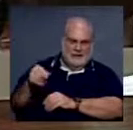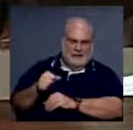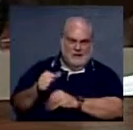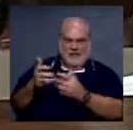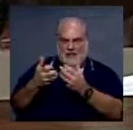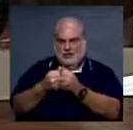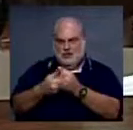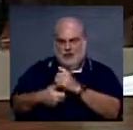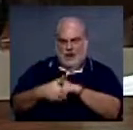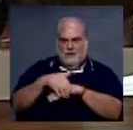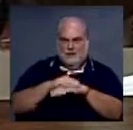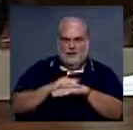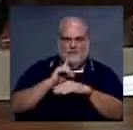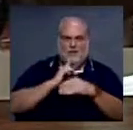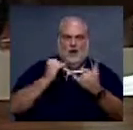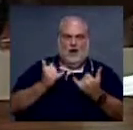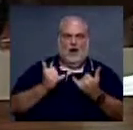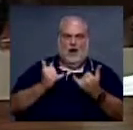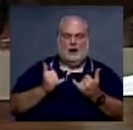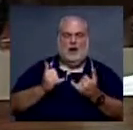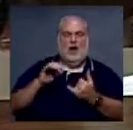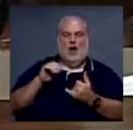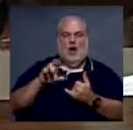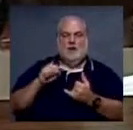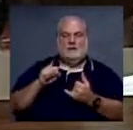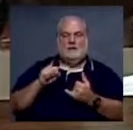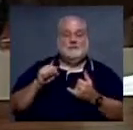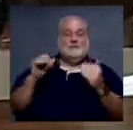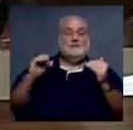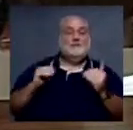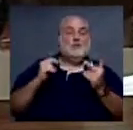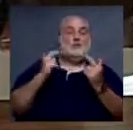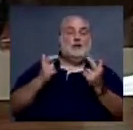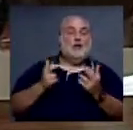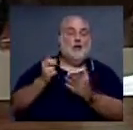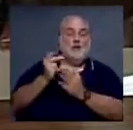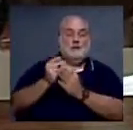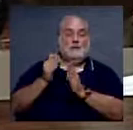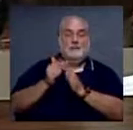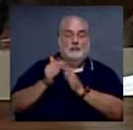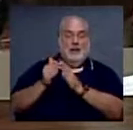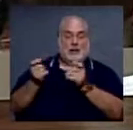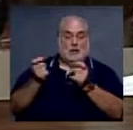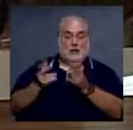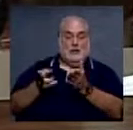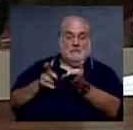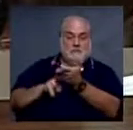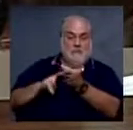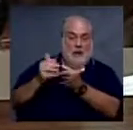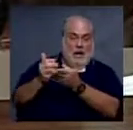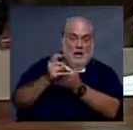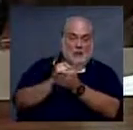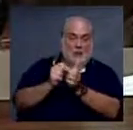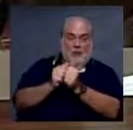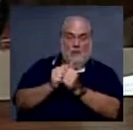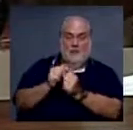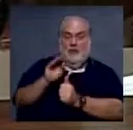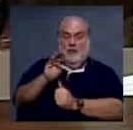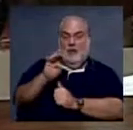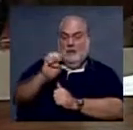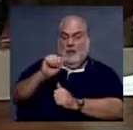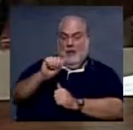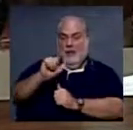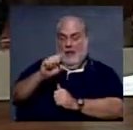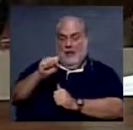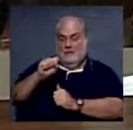collision coverage for current vehicles, and for the purposes, a resolution to authorize the city manager to enter into a contract with Bells and Associates